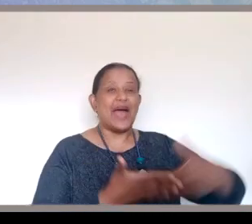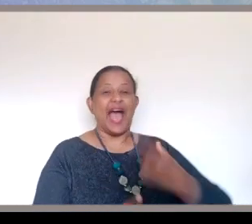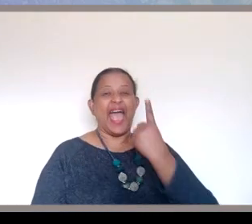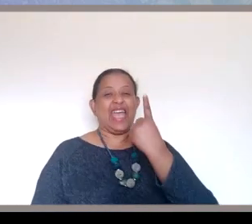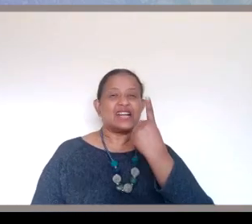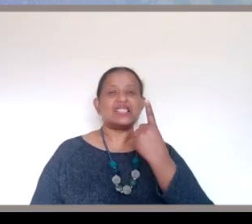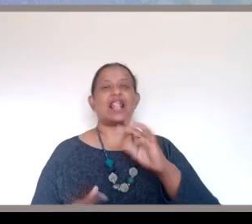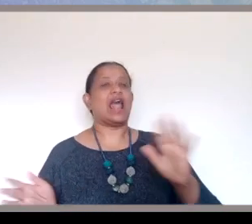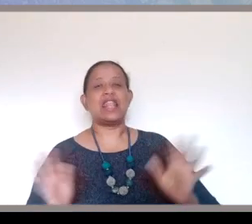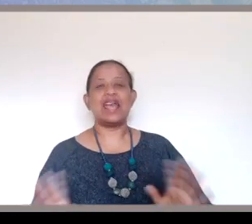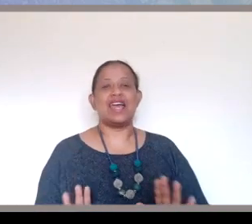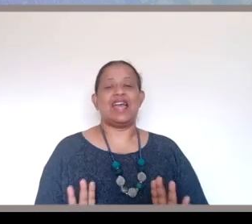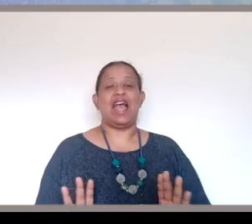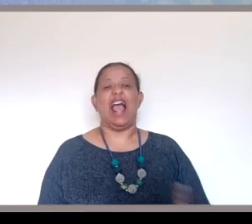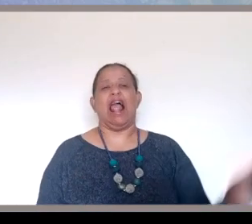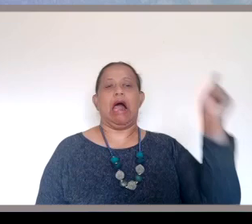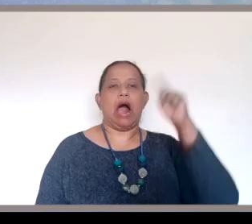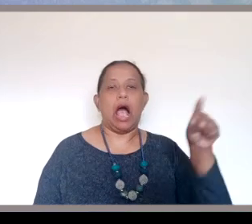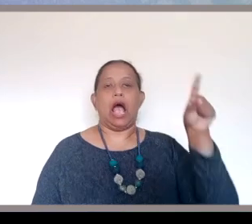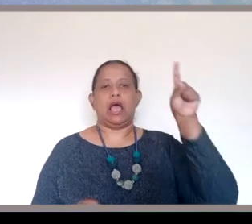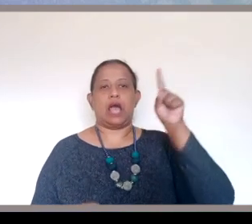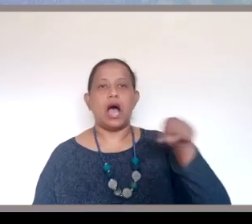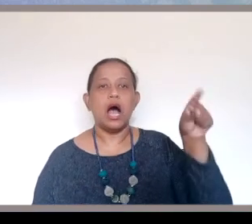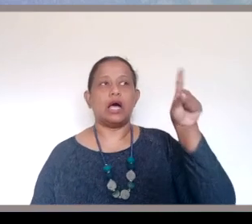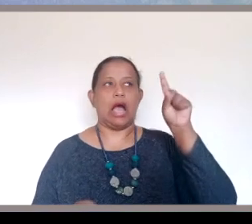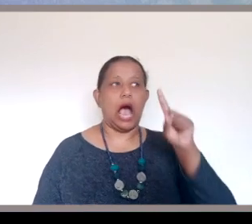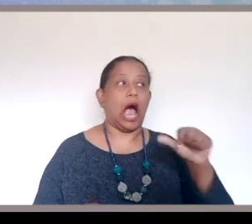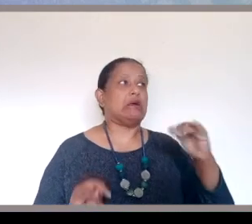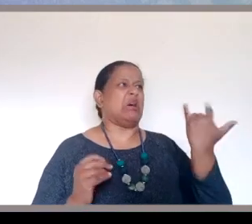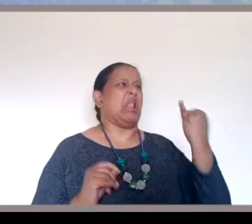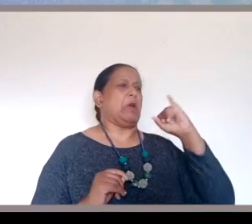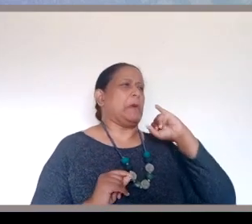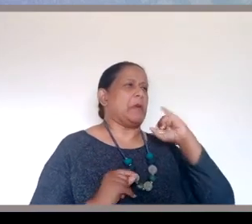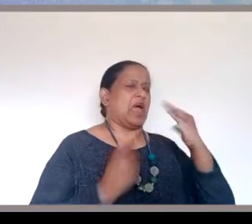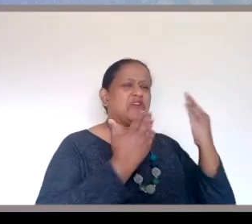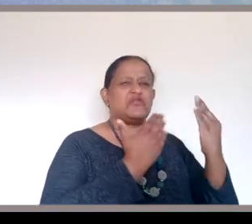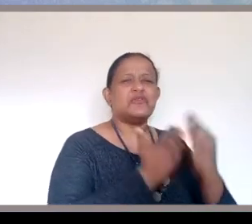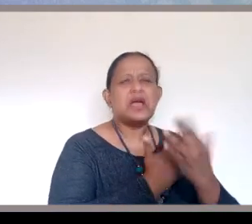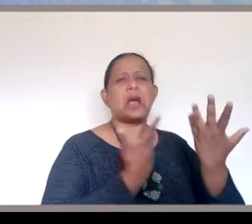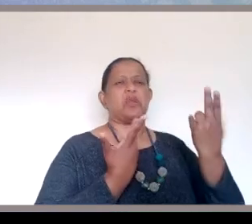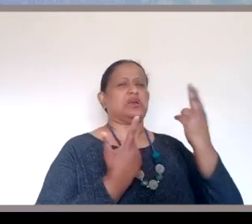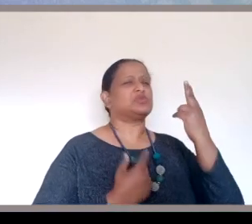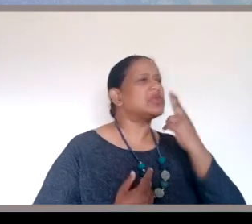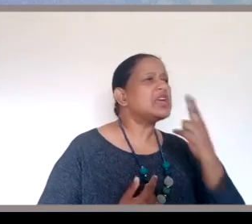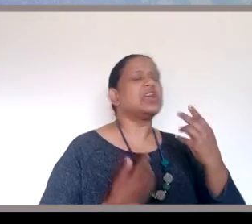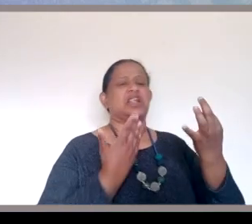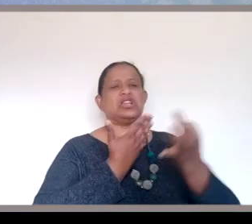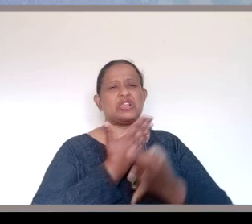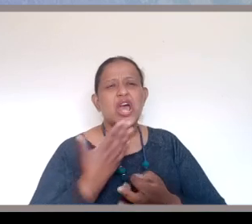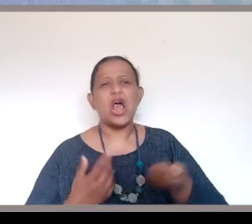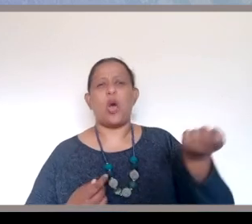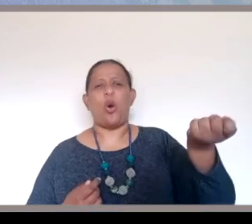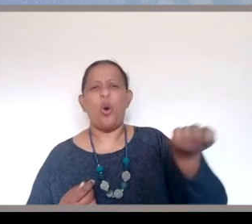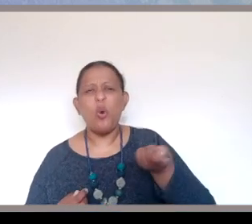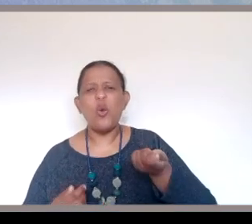4 steps that are used to tempt us. Right? There are 4 steps that are used to tempt